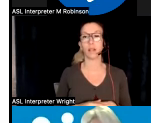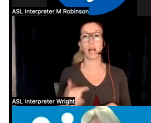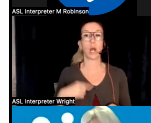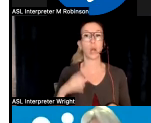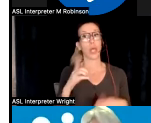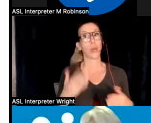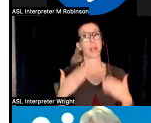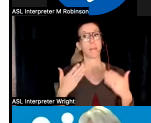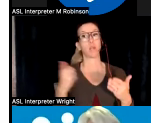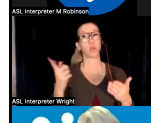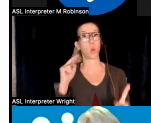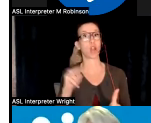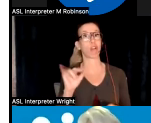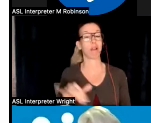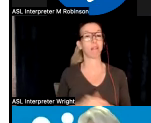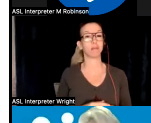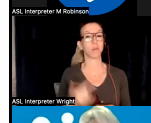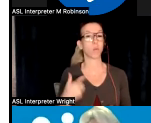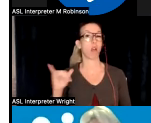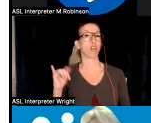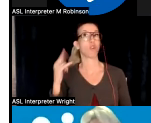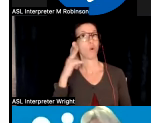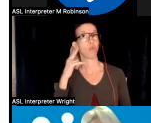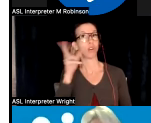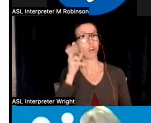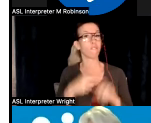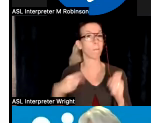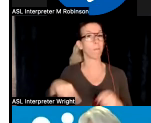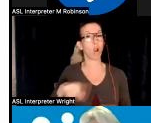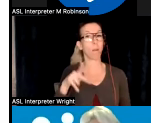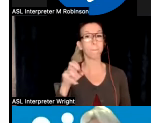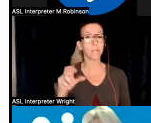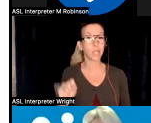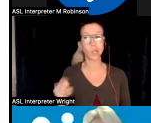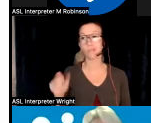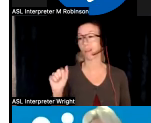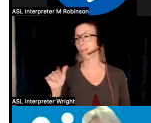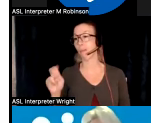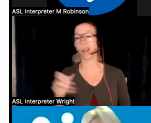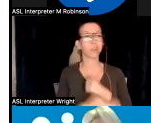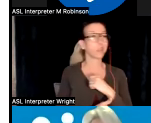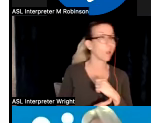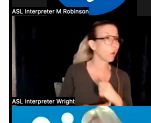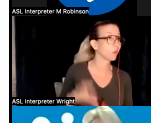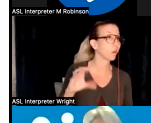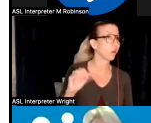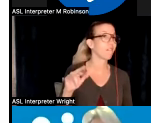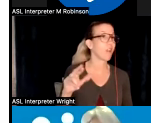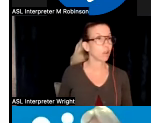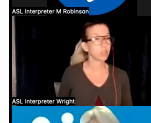recommend you look at that. And then we heard from some of our peers who are doing great things, Alpine County, Calaveras County, Amador County in